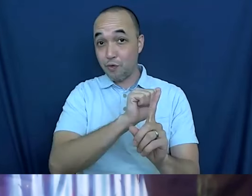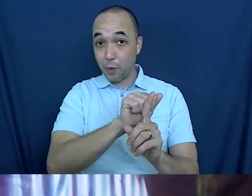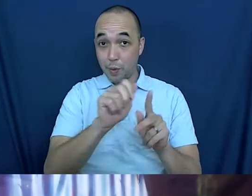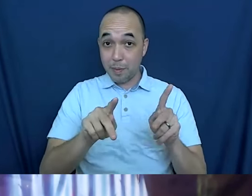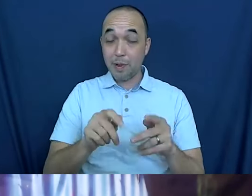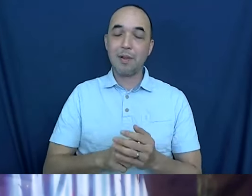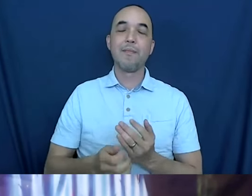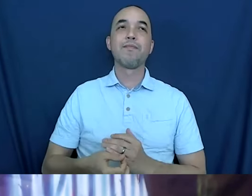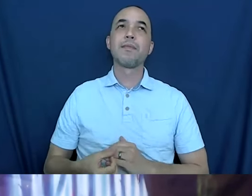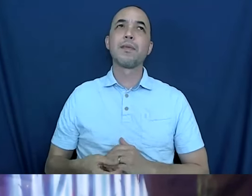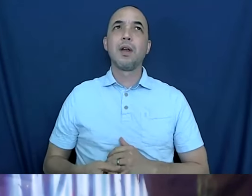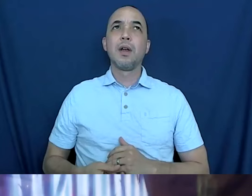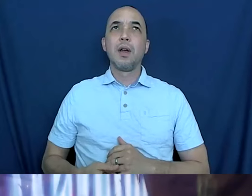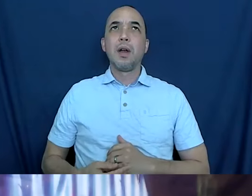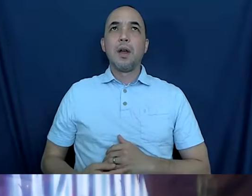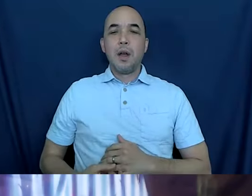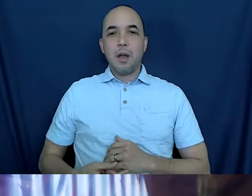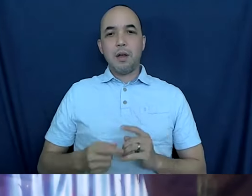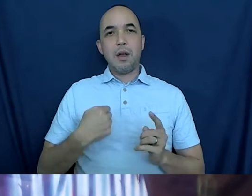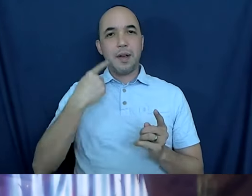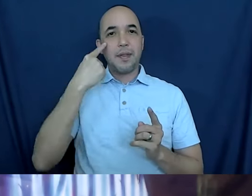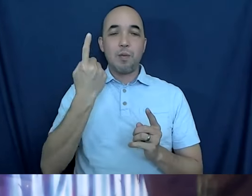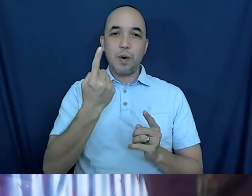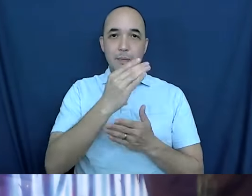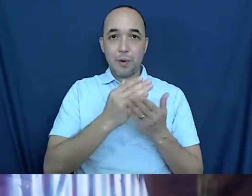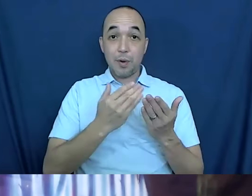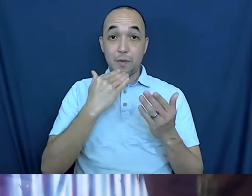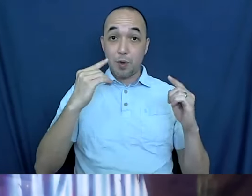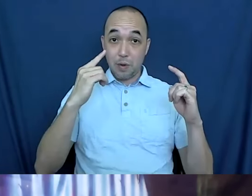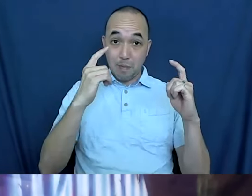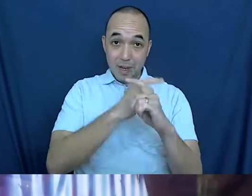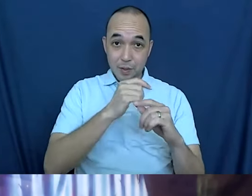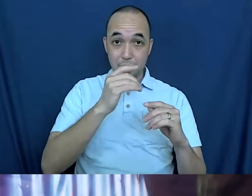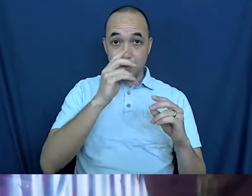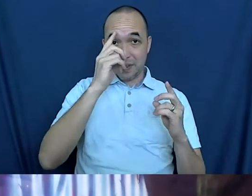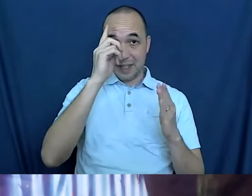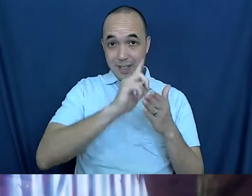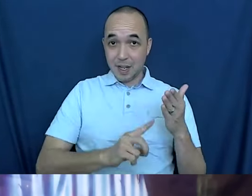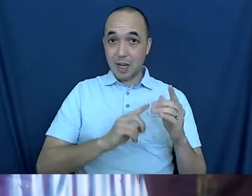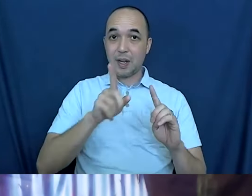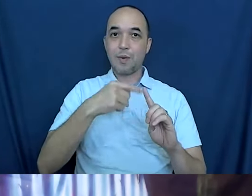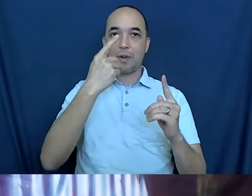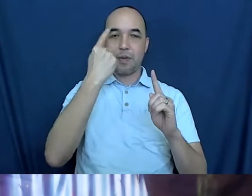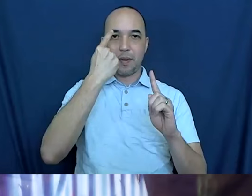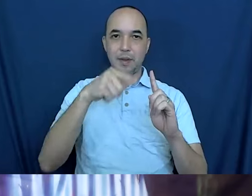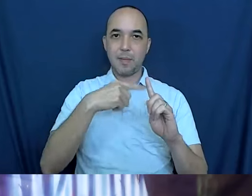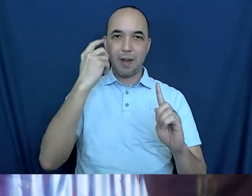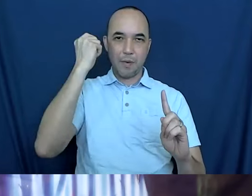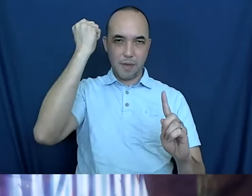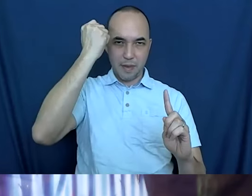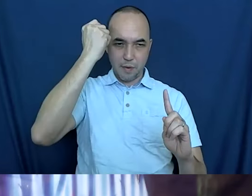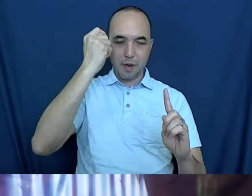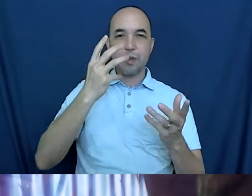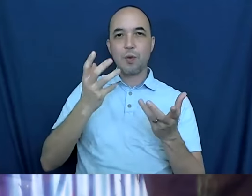puzzle design, when you're really getting into kind of puzzle design theory, is you want people to know when they are doing a